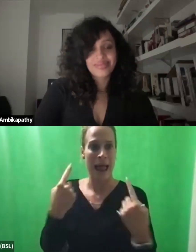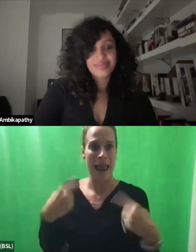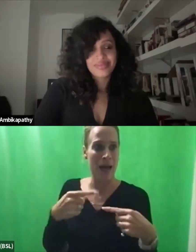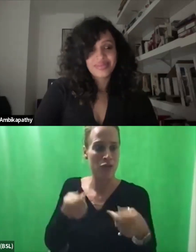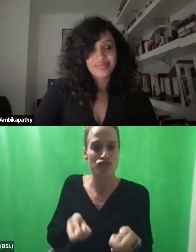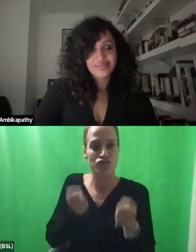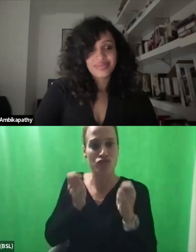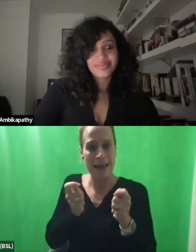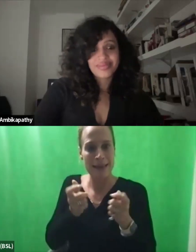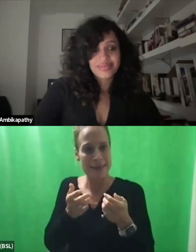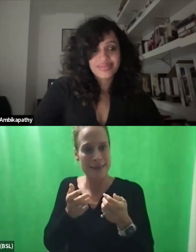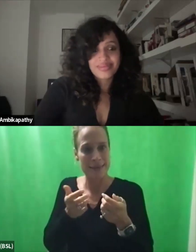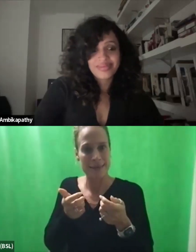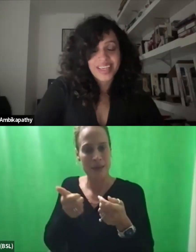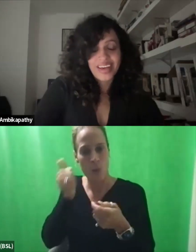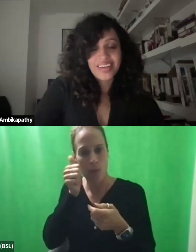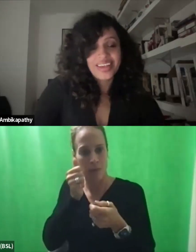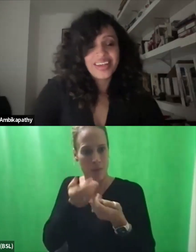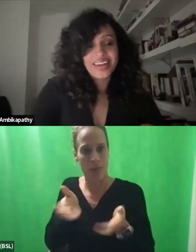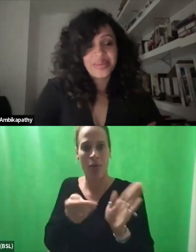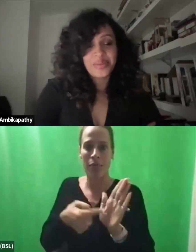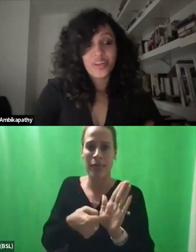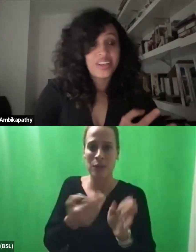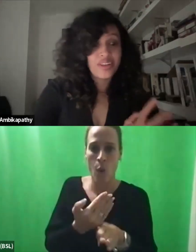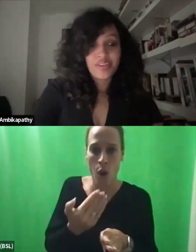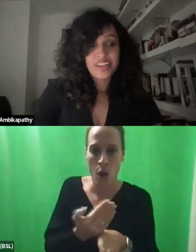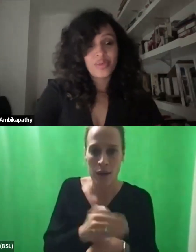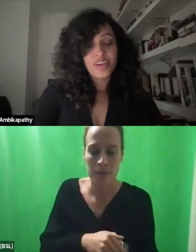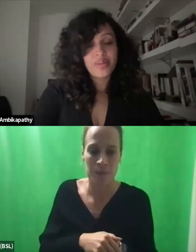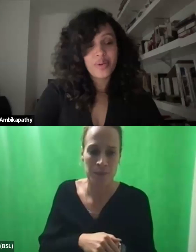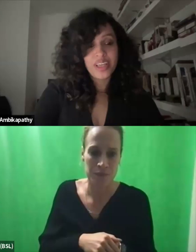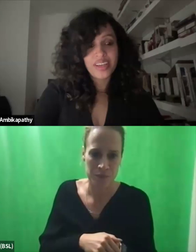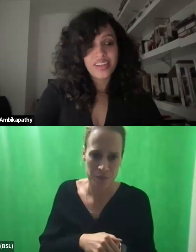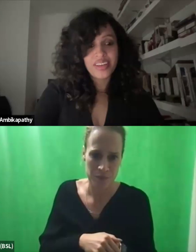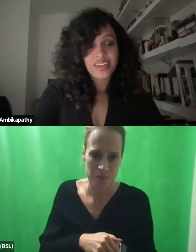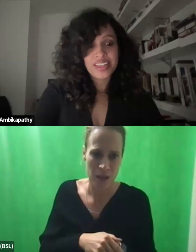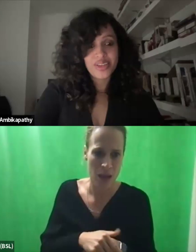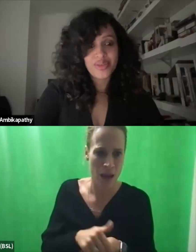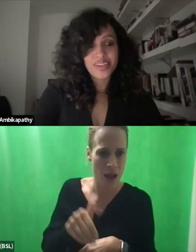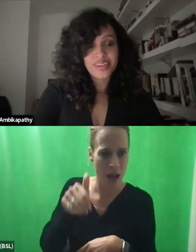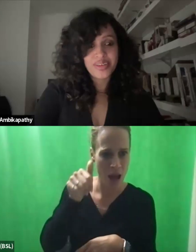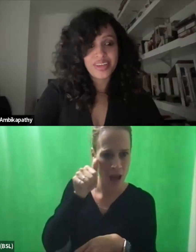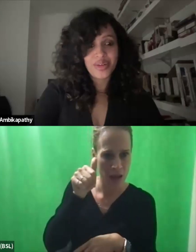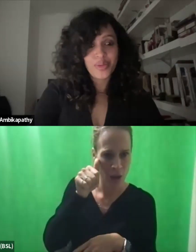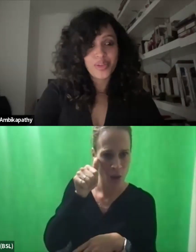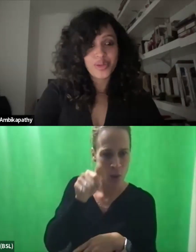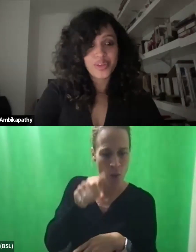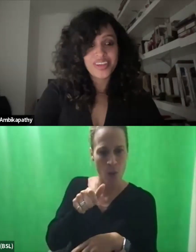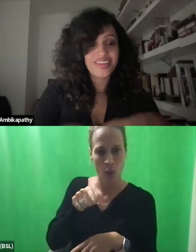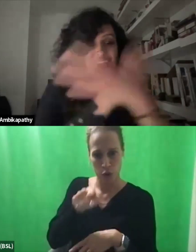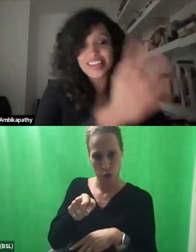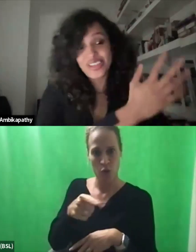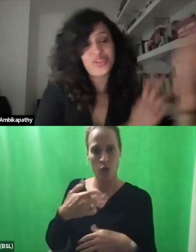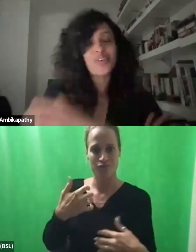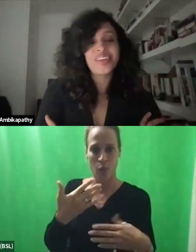I'm particularly pleased about that. Yeah. Well, I know that Fredson working on a book-length translation of this, so I look forward to